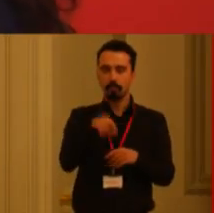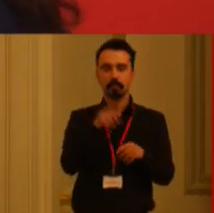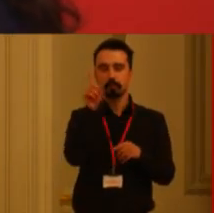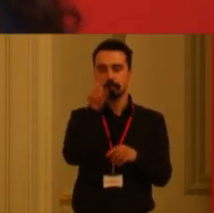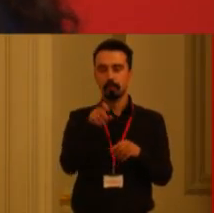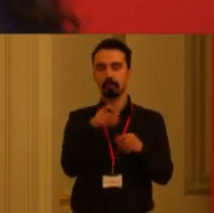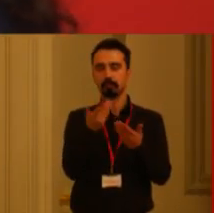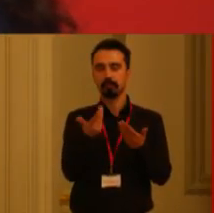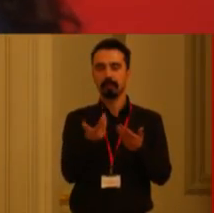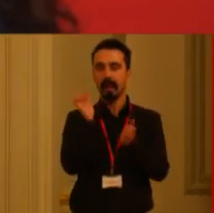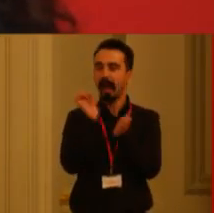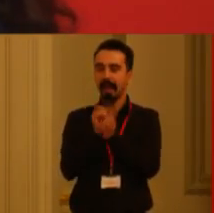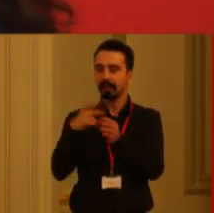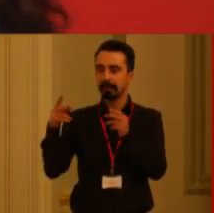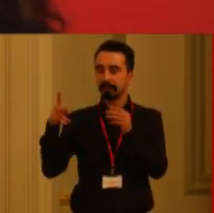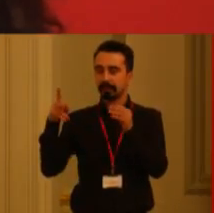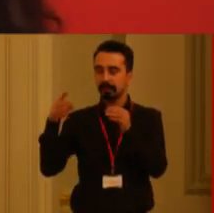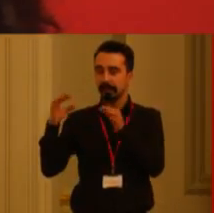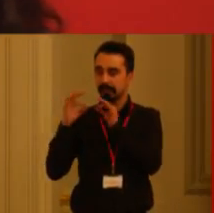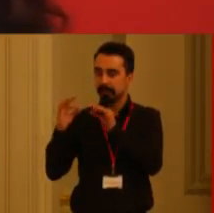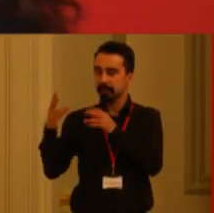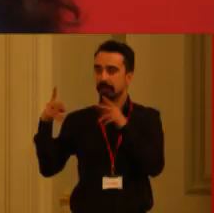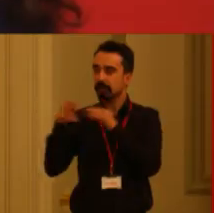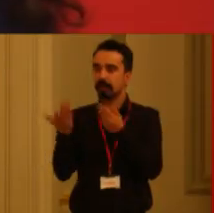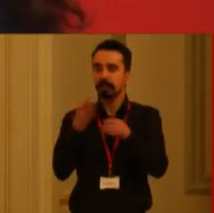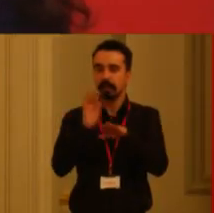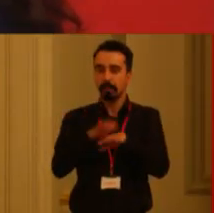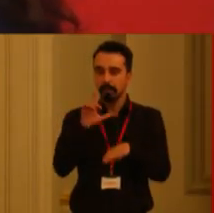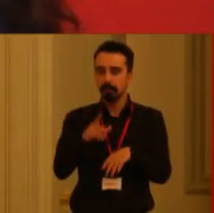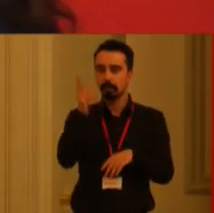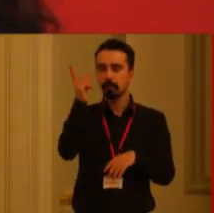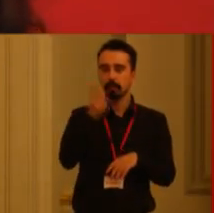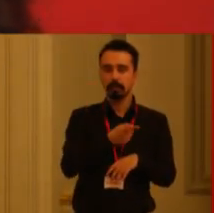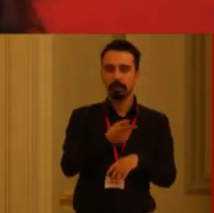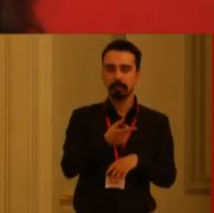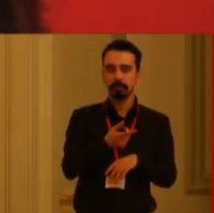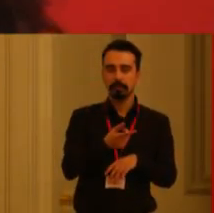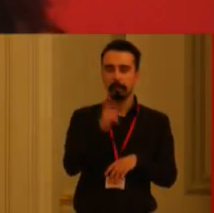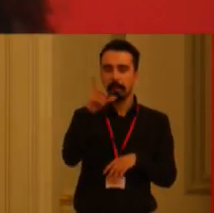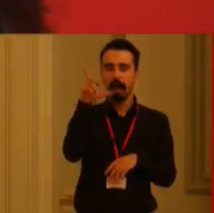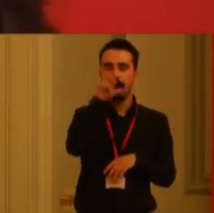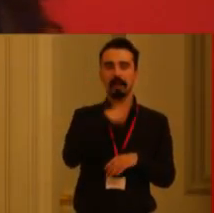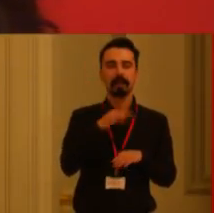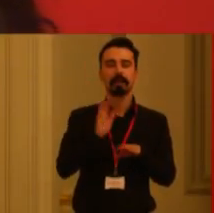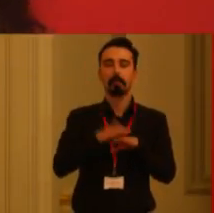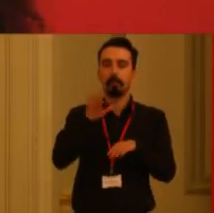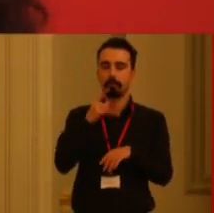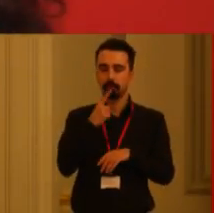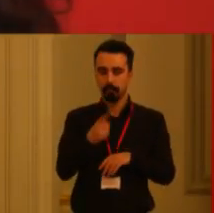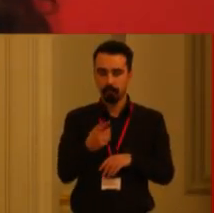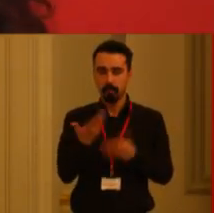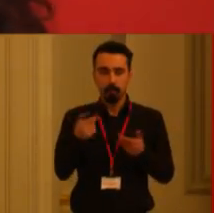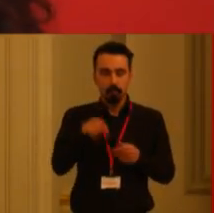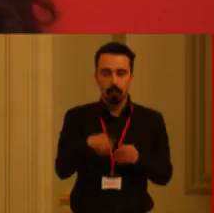coincidence or relatives. So, I mean, just imagine if they detach themselves from their